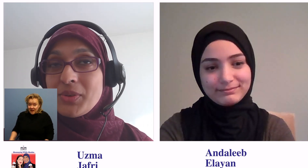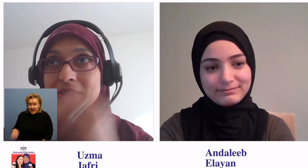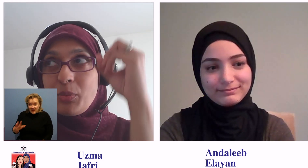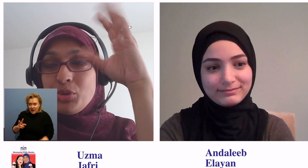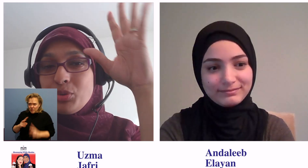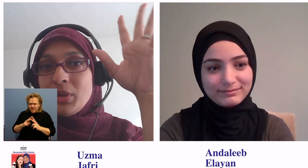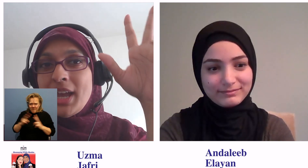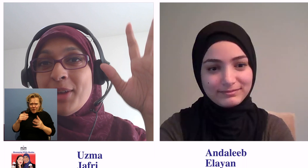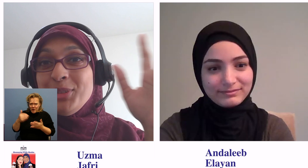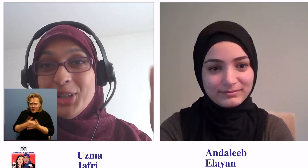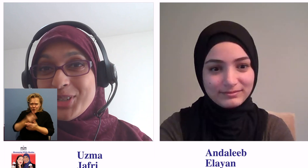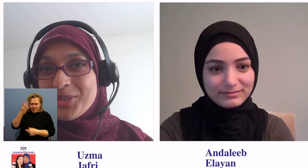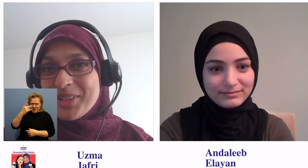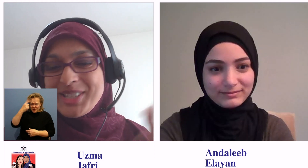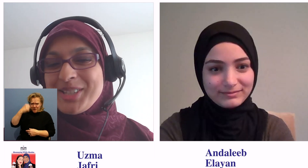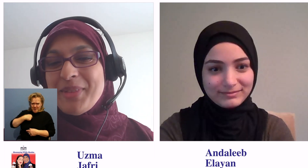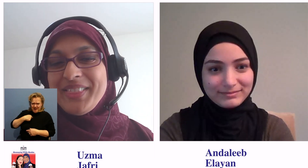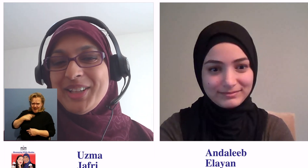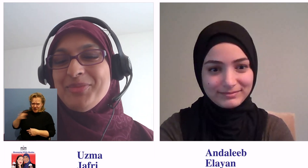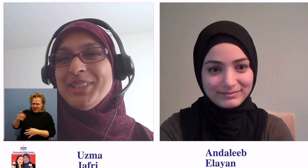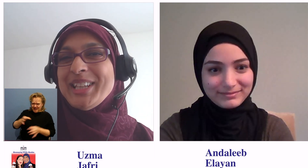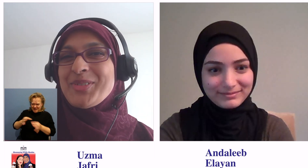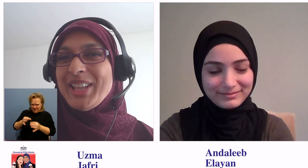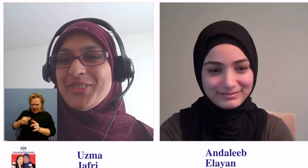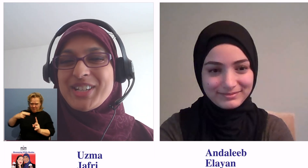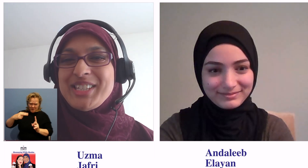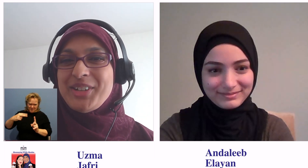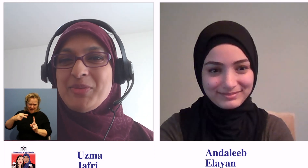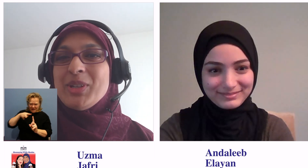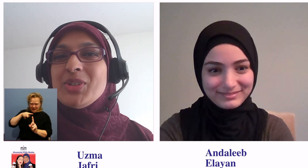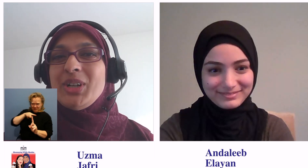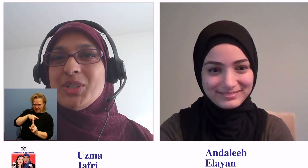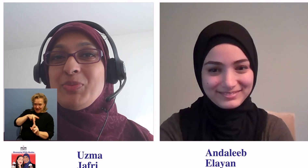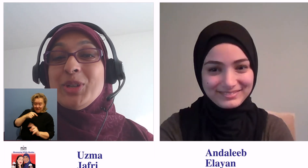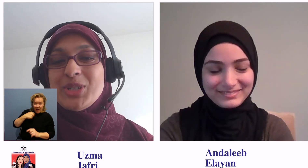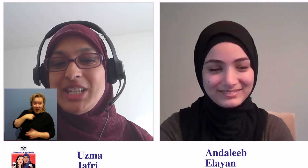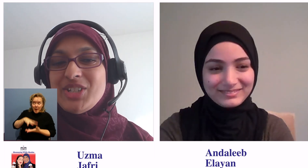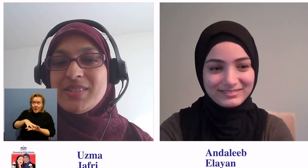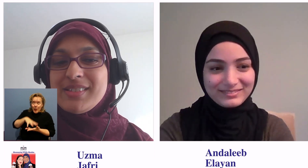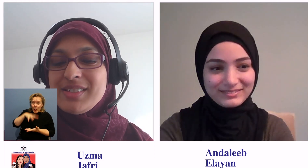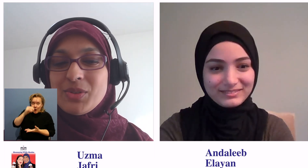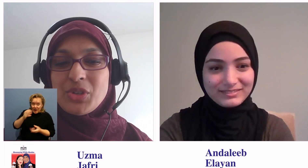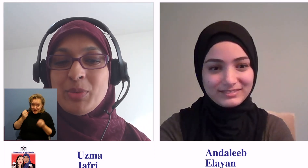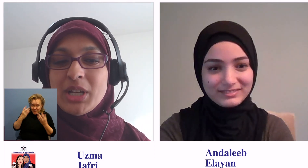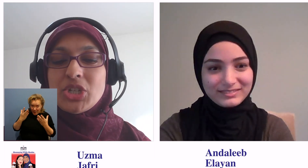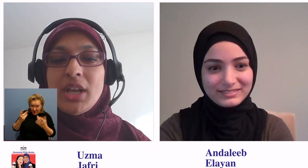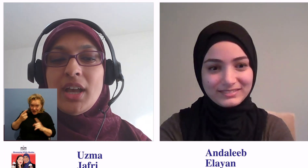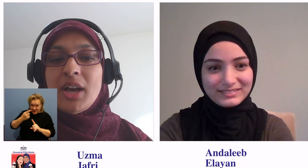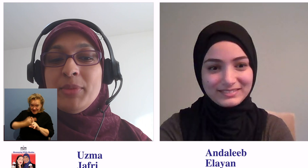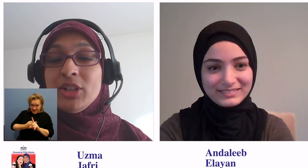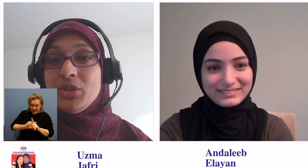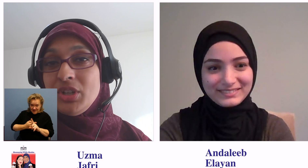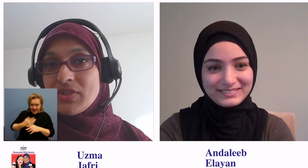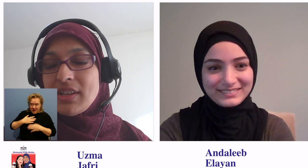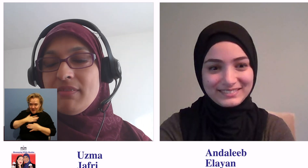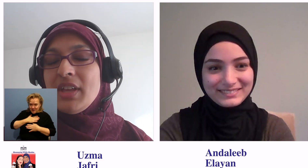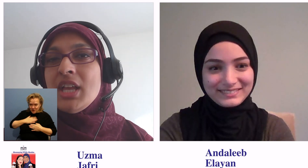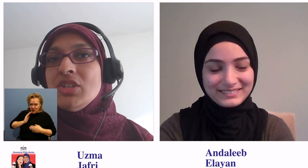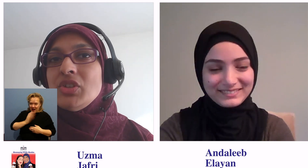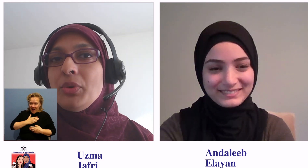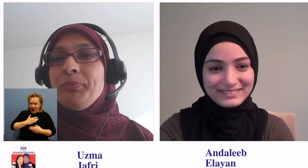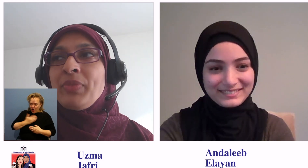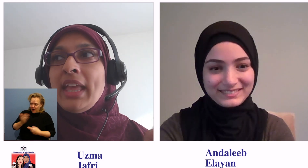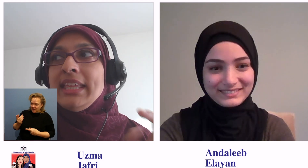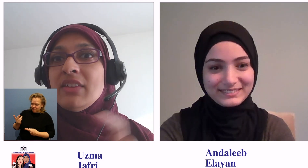for me, too. So I was like, I'm learning so much this month, Alhamdulillah. That's why I love our series, because our speakers teach us so, so much, including yourself.